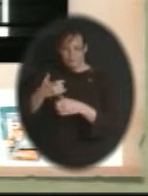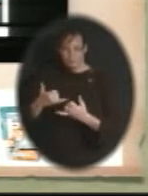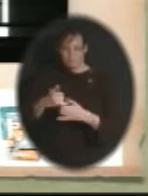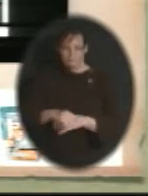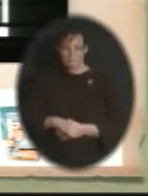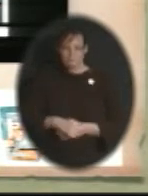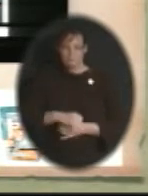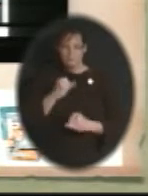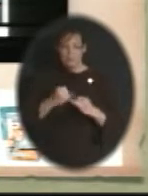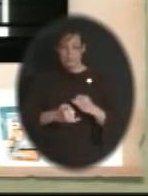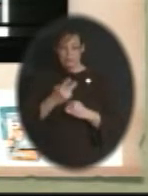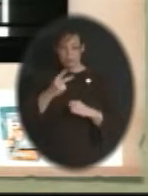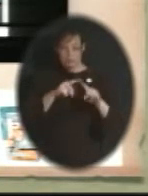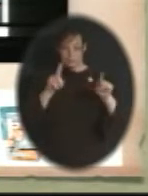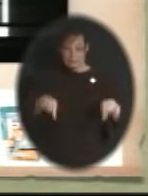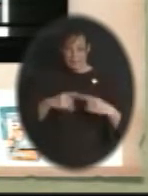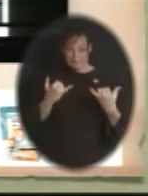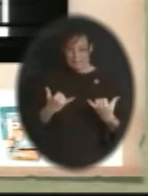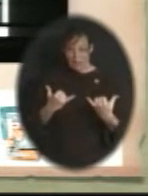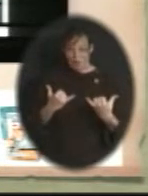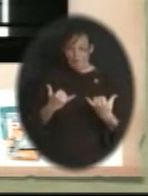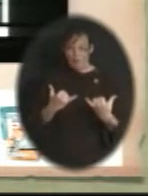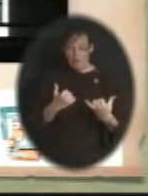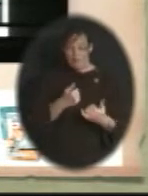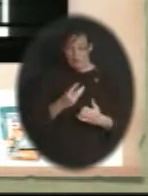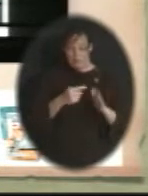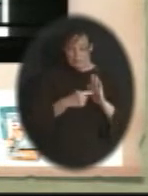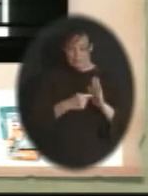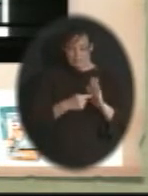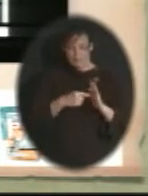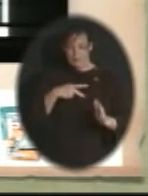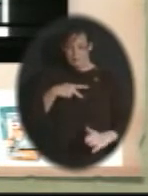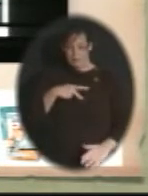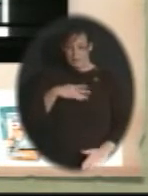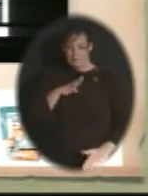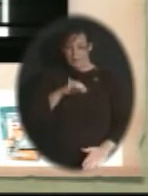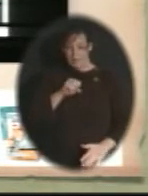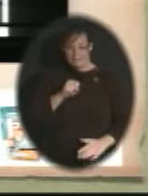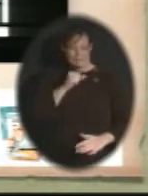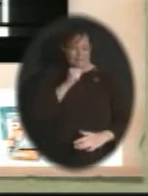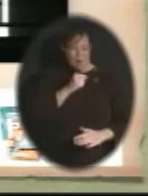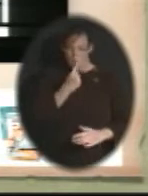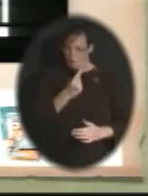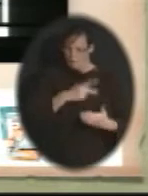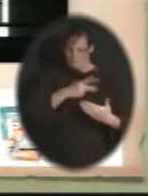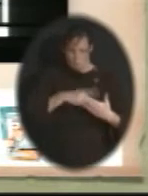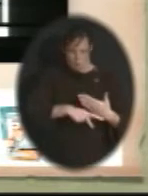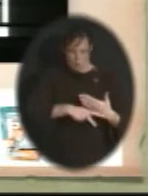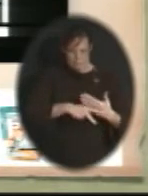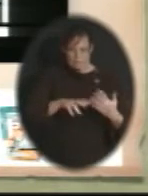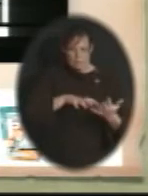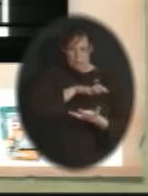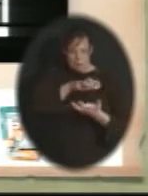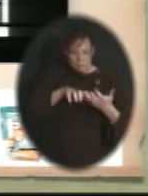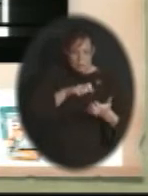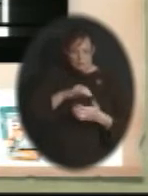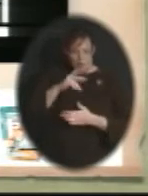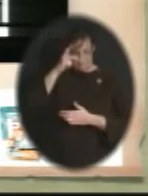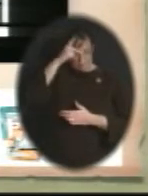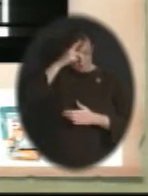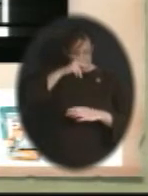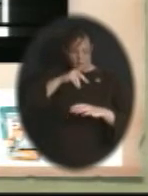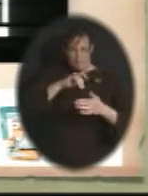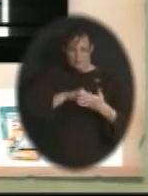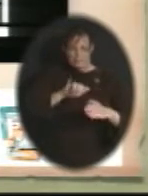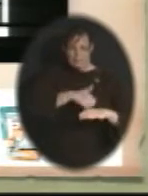Last two slides here, a couple examples. And so these are the things you hear about. PBIS is not one program. It's a combination and a philosophy that's